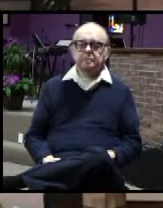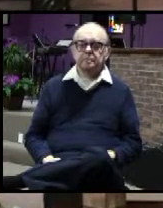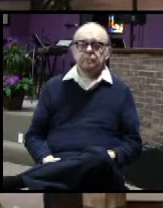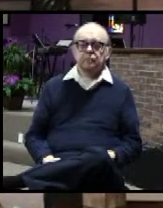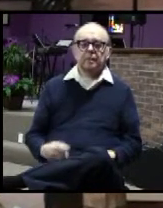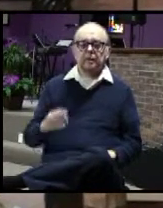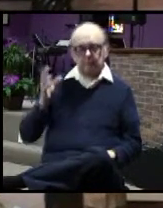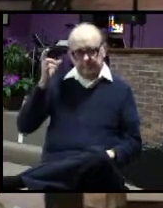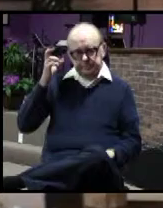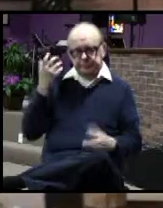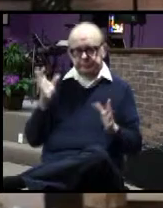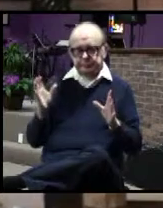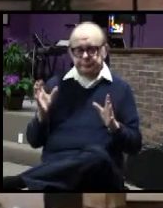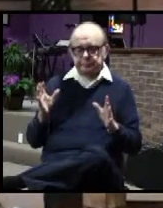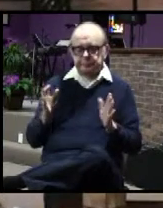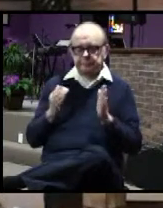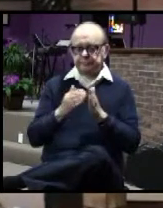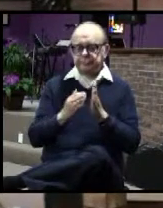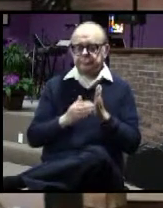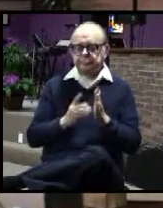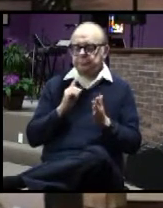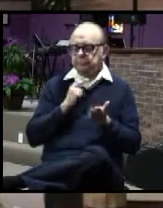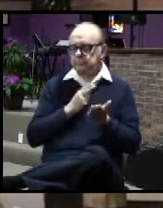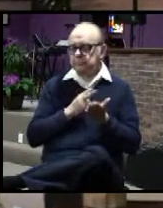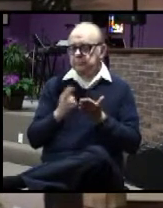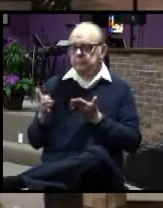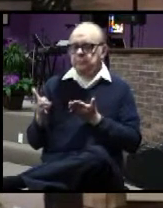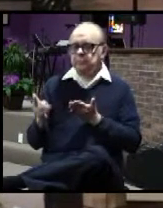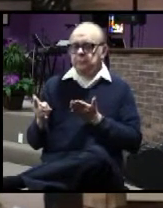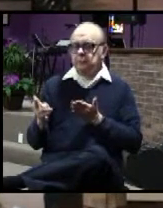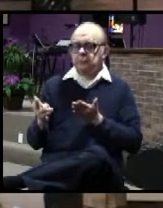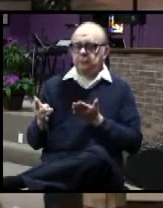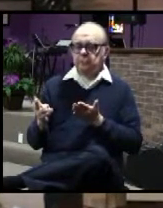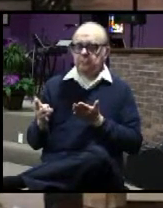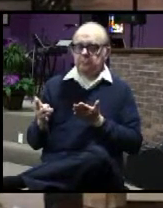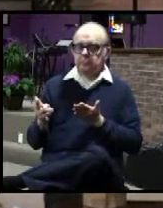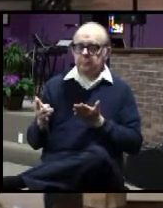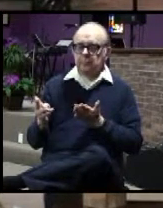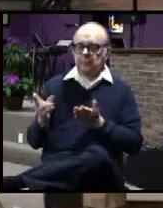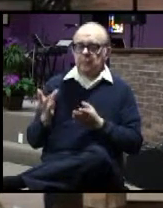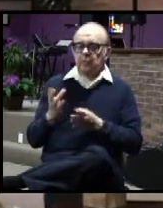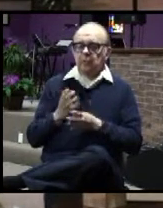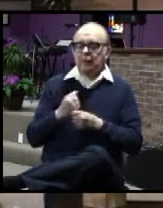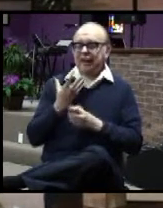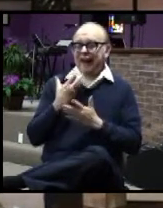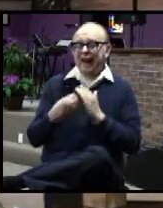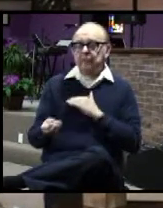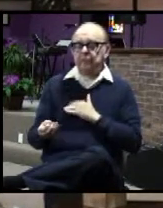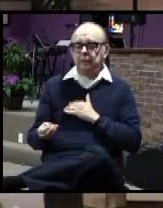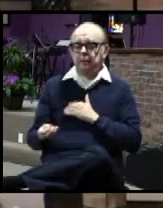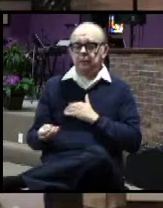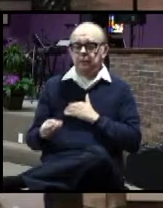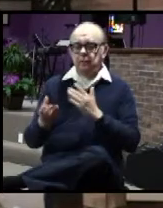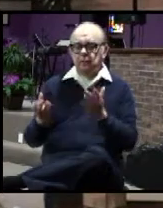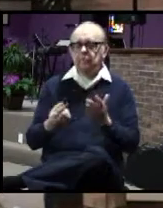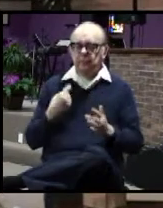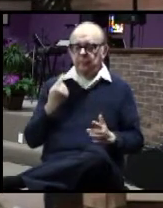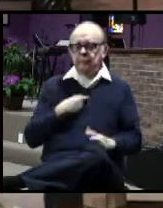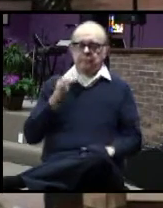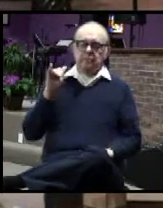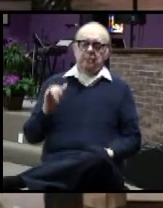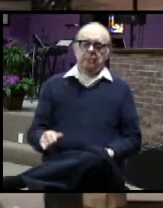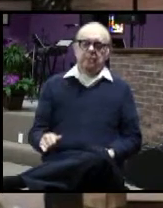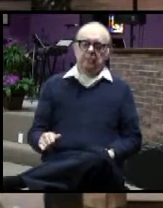where Satan does not want the message of truth to get out. He wants us to stay in an